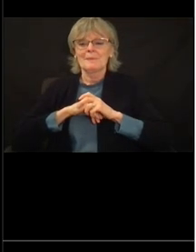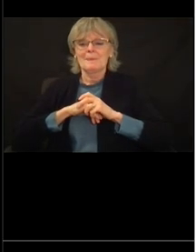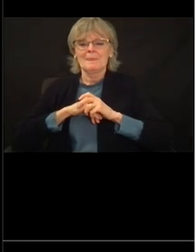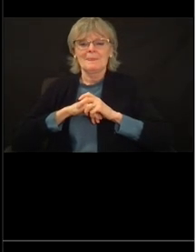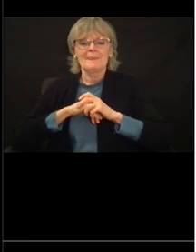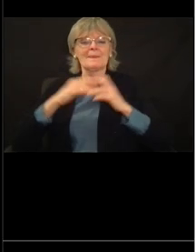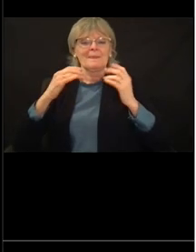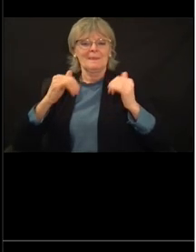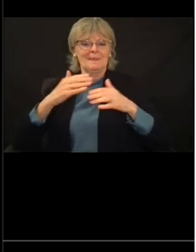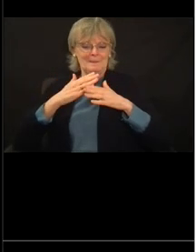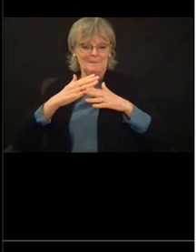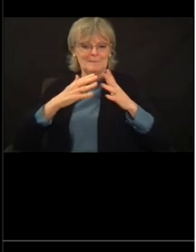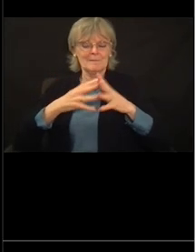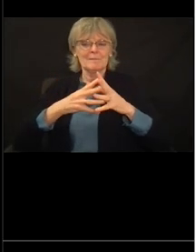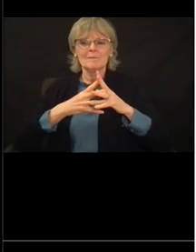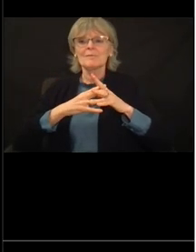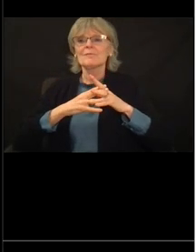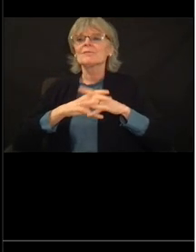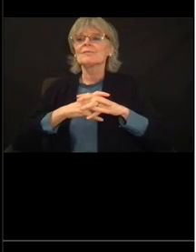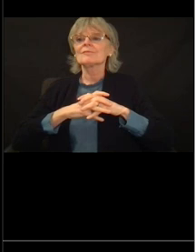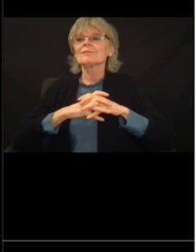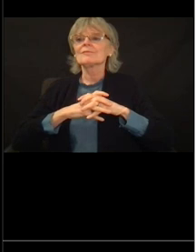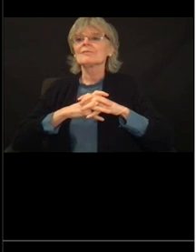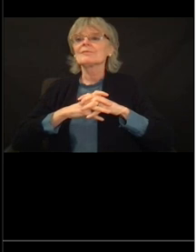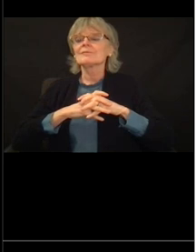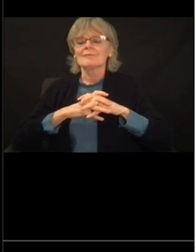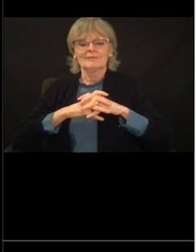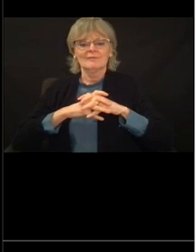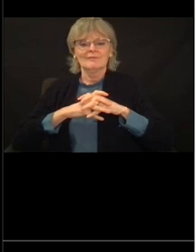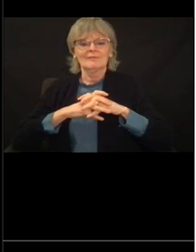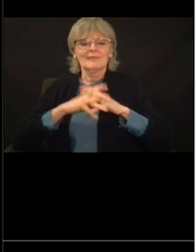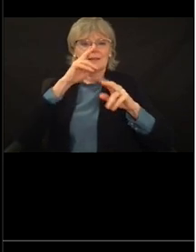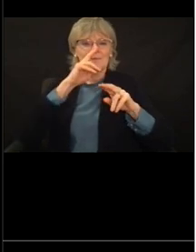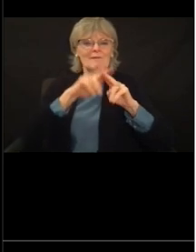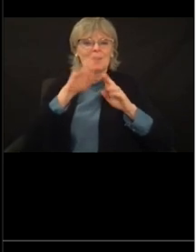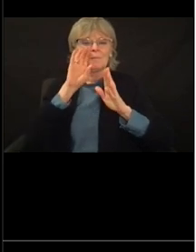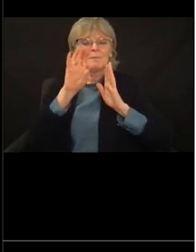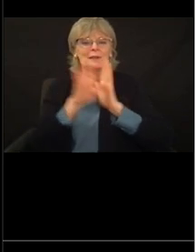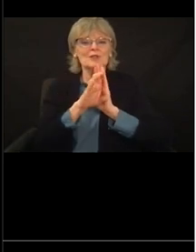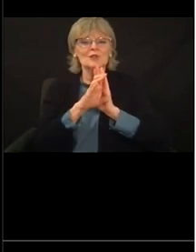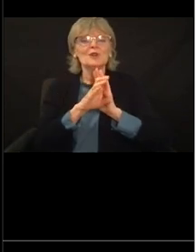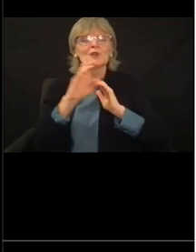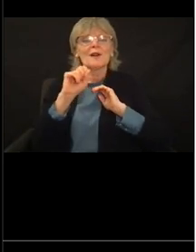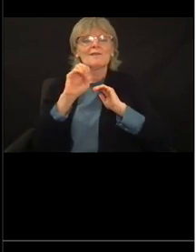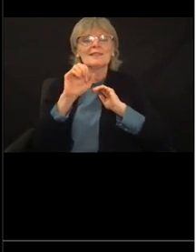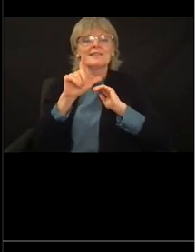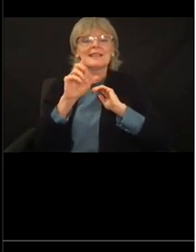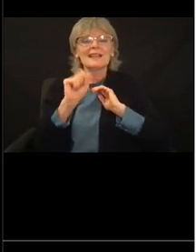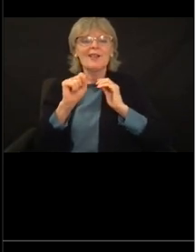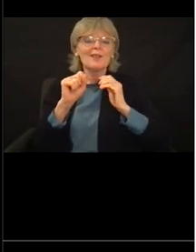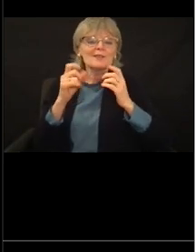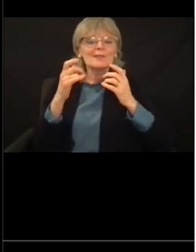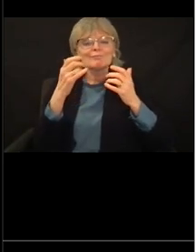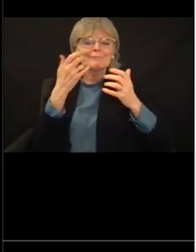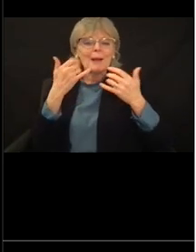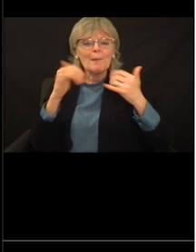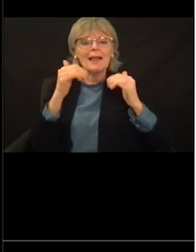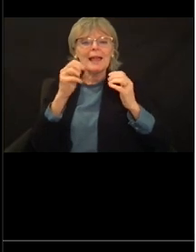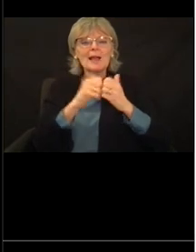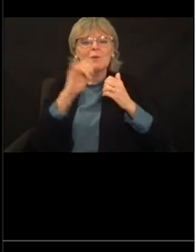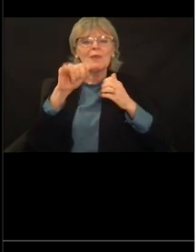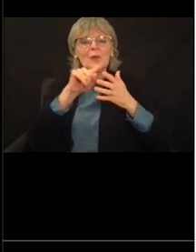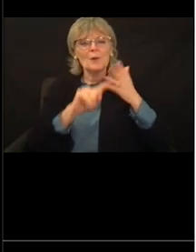again. And I want to just show you a couple fun pictures of our patients engaging with some of these devices. Grace, I just